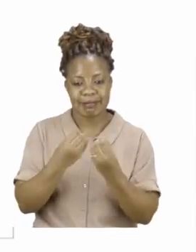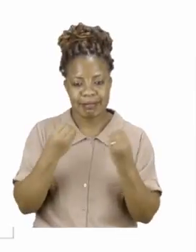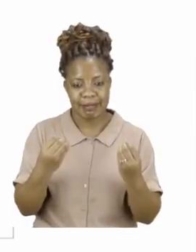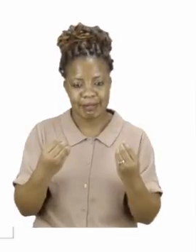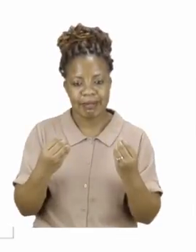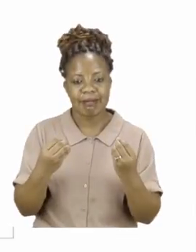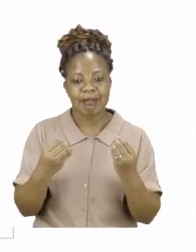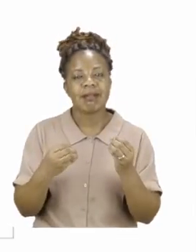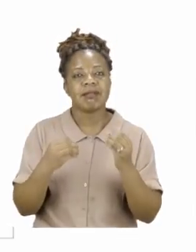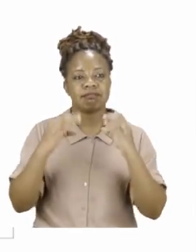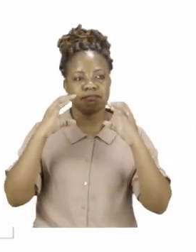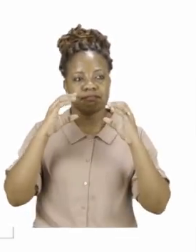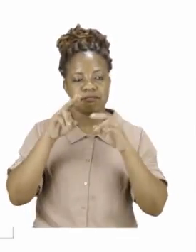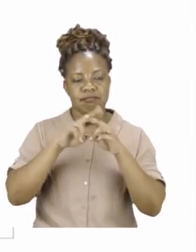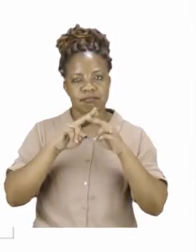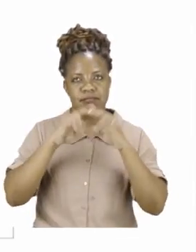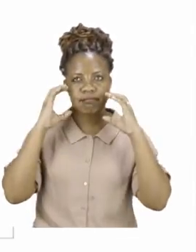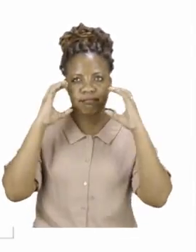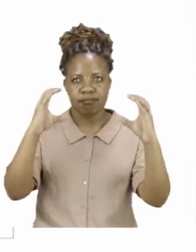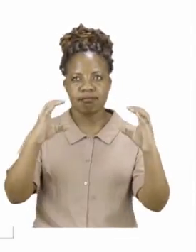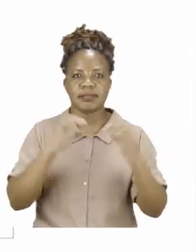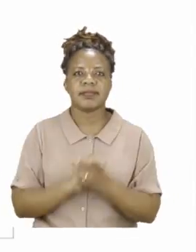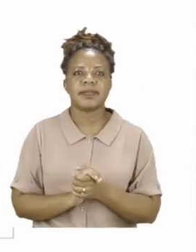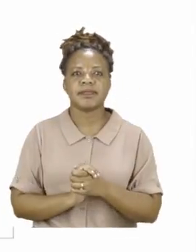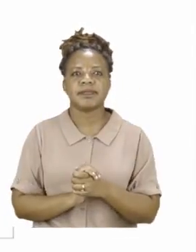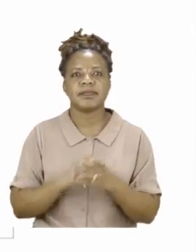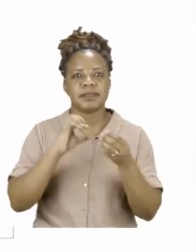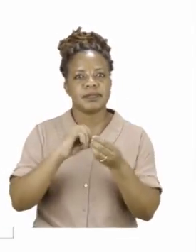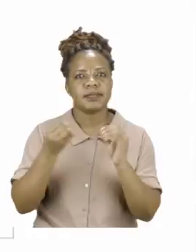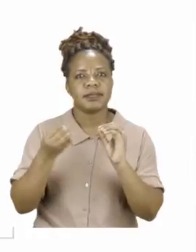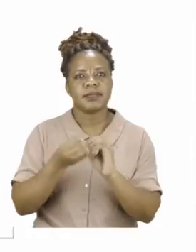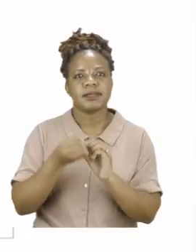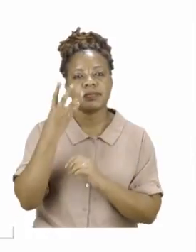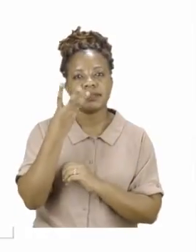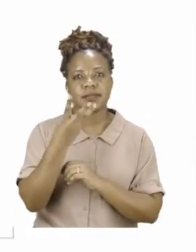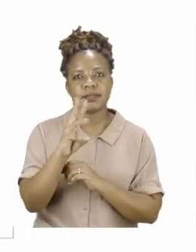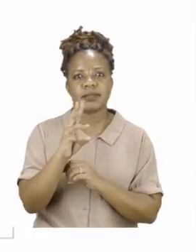Let's now look at number 6. Number 6 says, how did